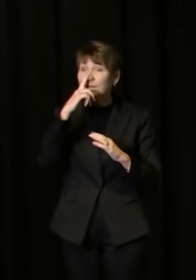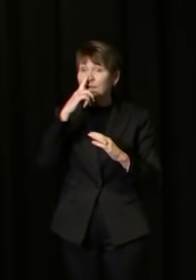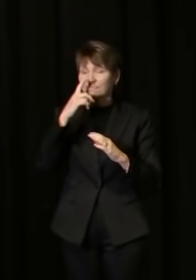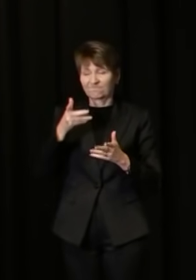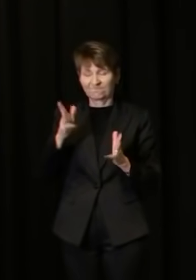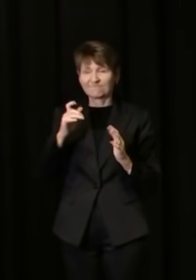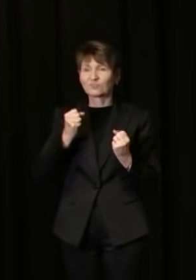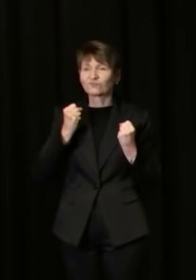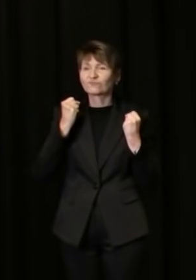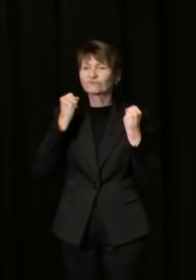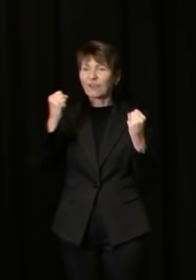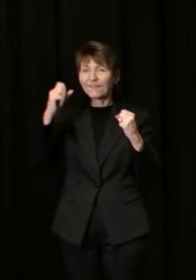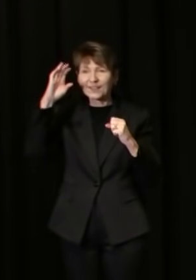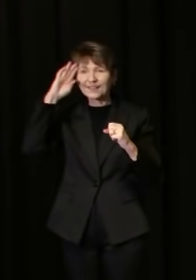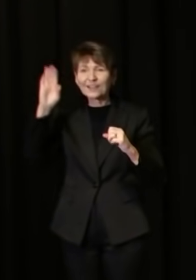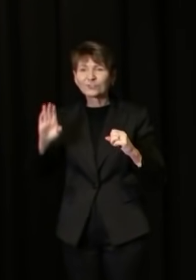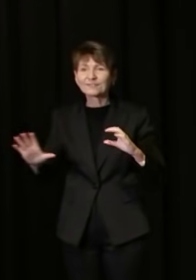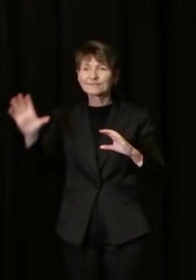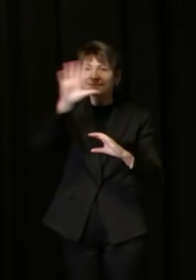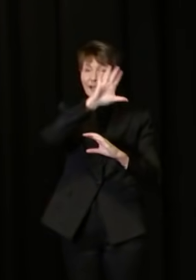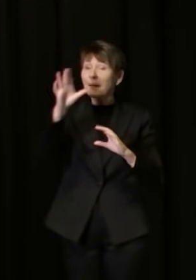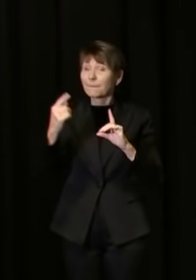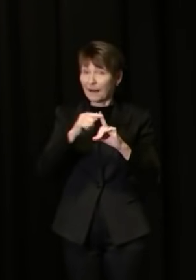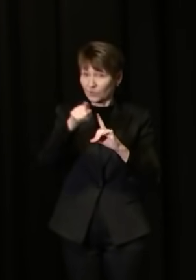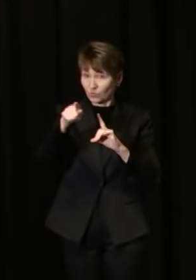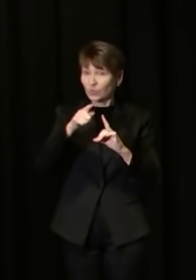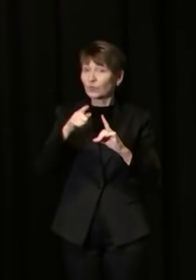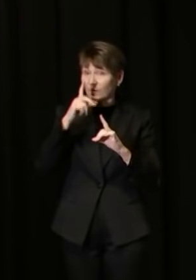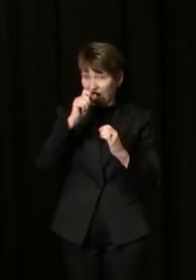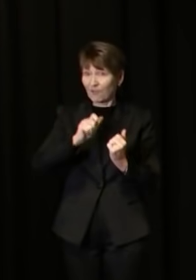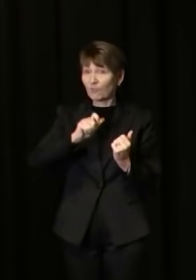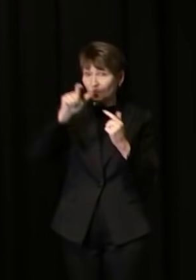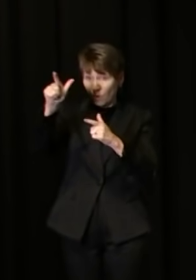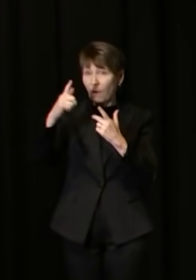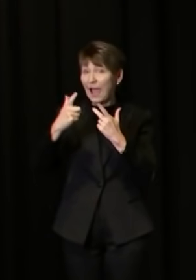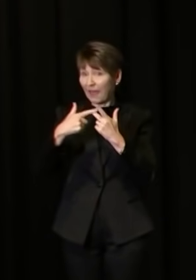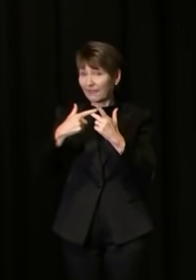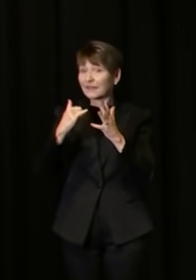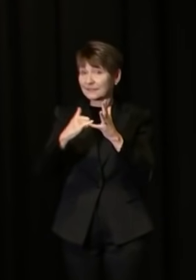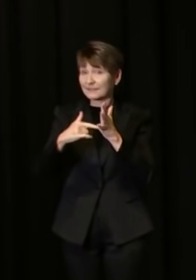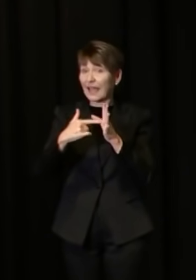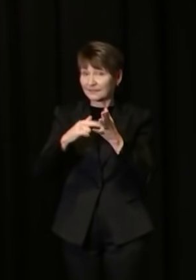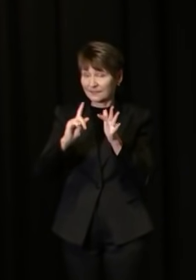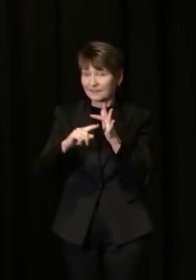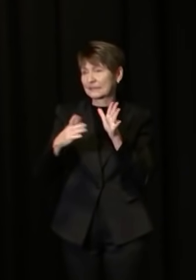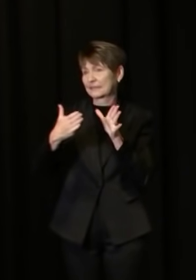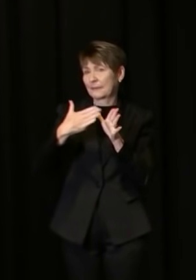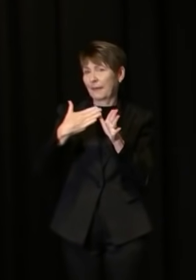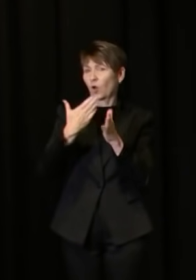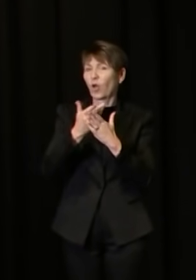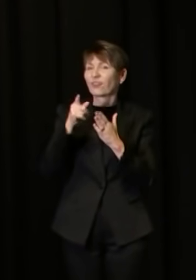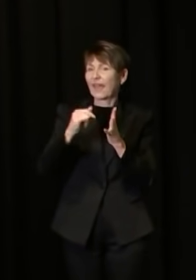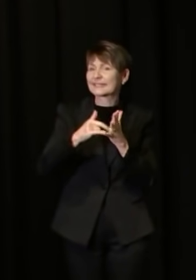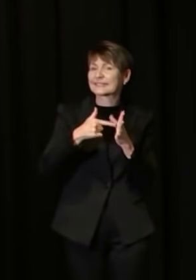regional Victoria and indeed interstate, subject to those interstate rules again. I just